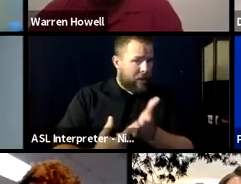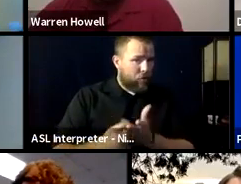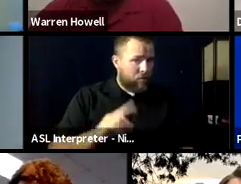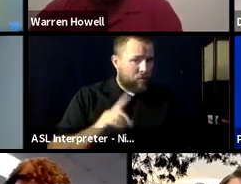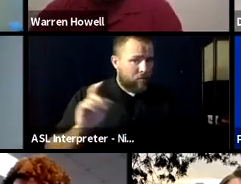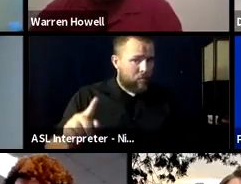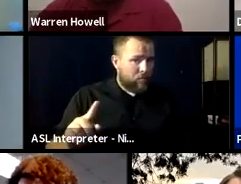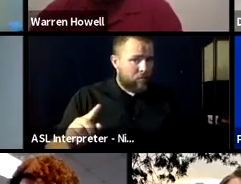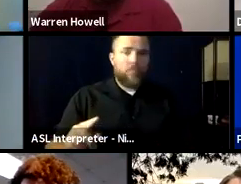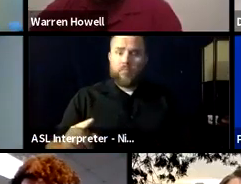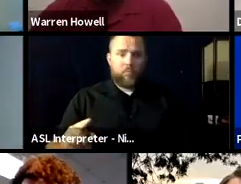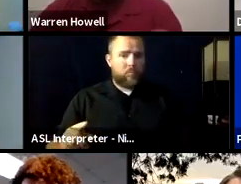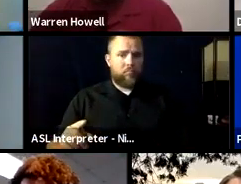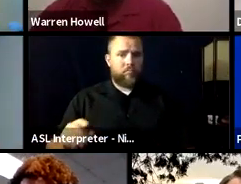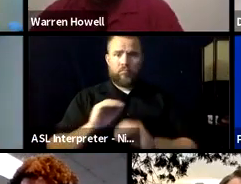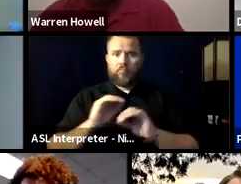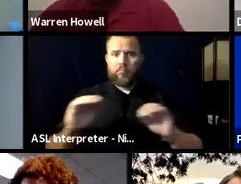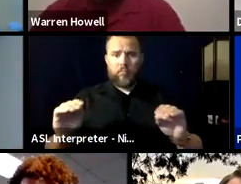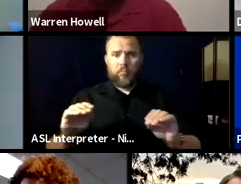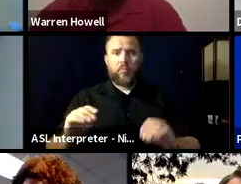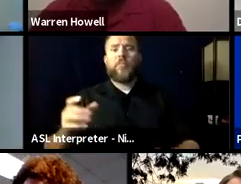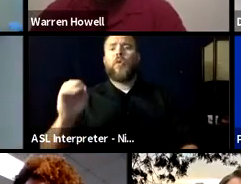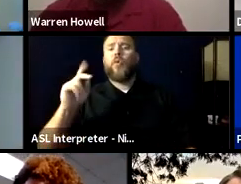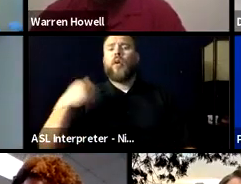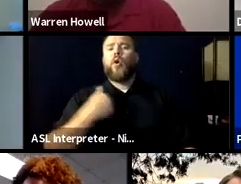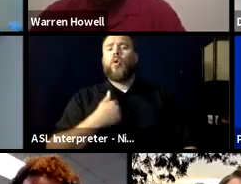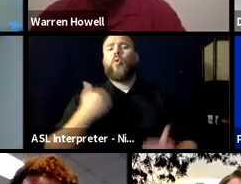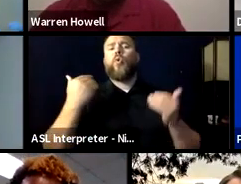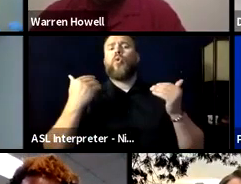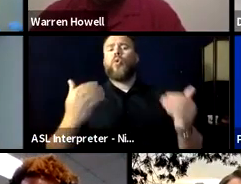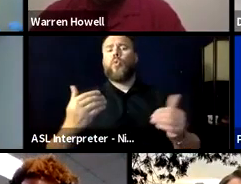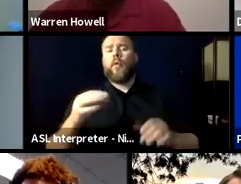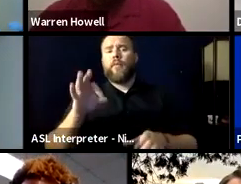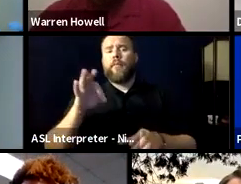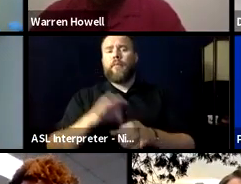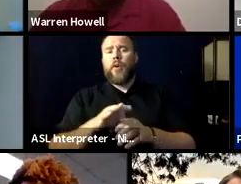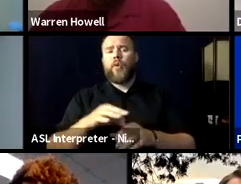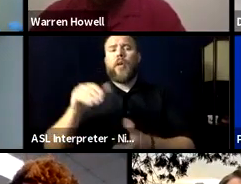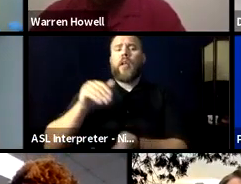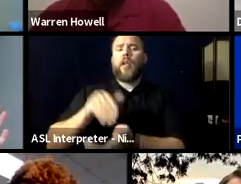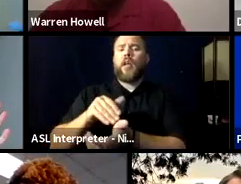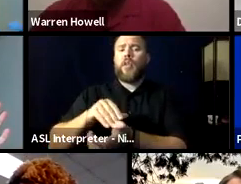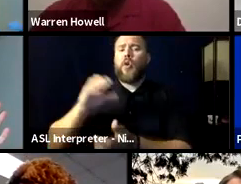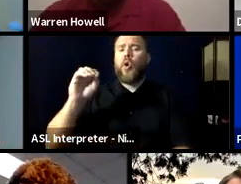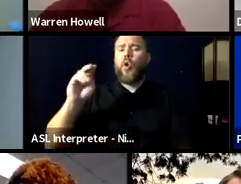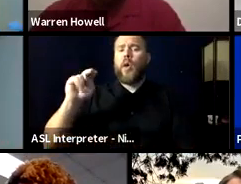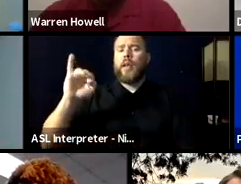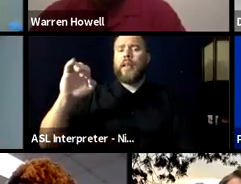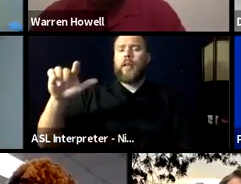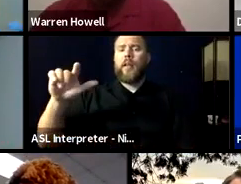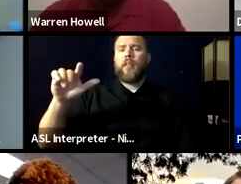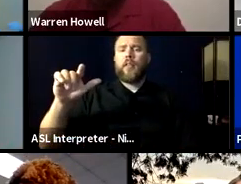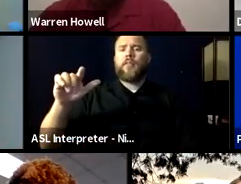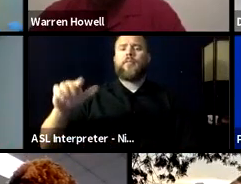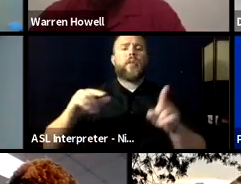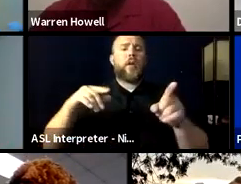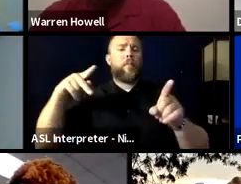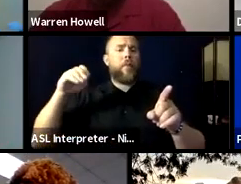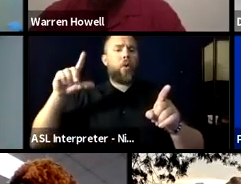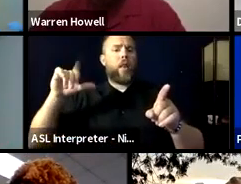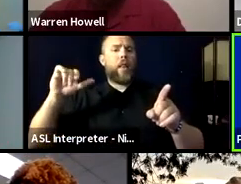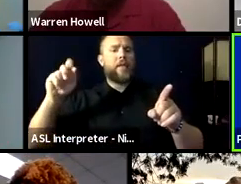Okay, hearing none, I will go ahead and call for a vote. Dr. O'Neill. Claire O'Neill, yes. Mr.